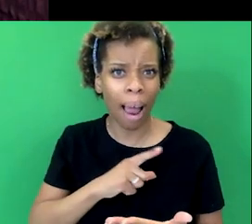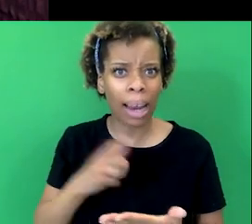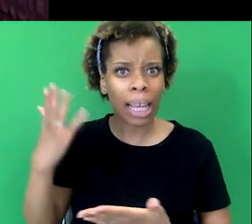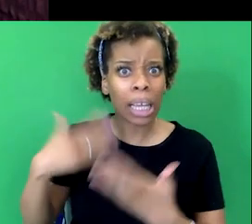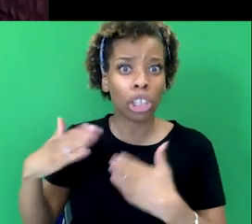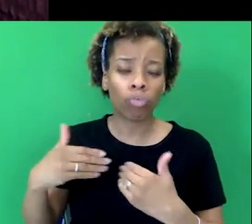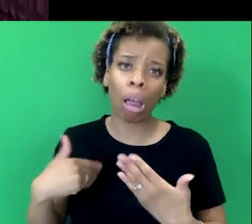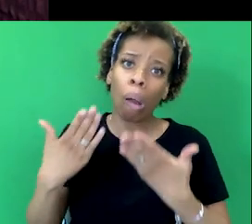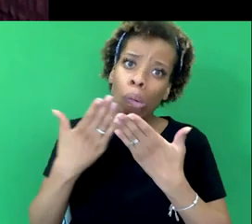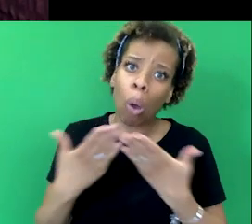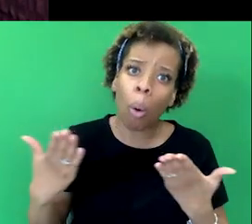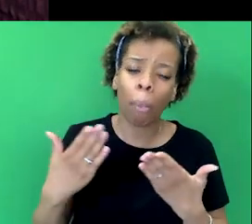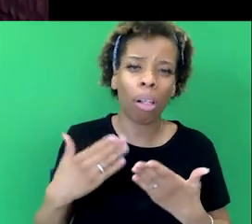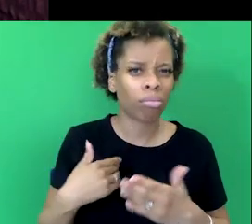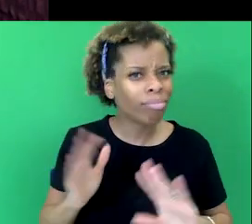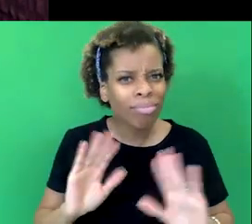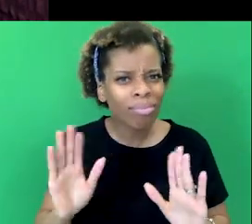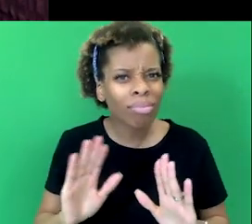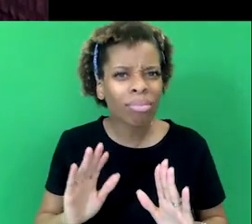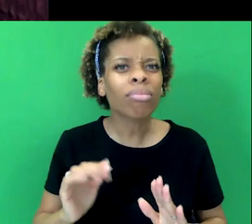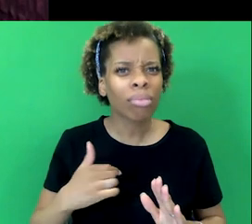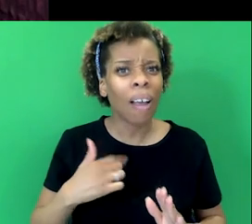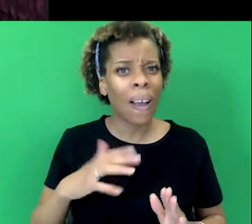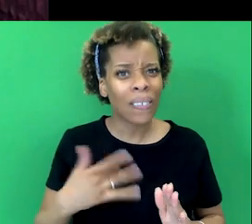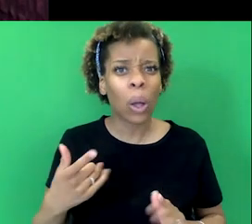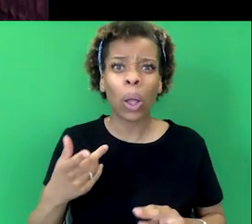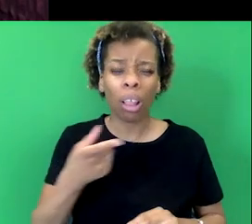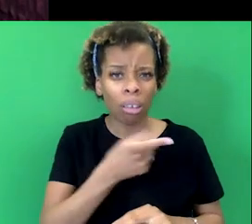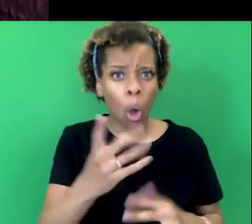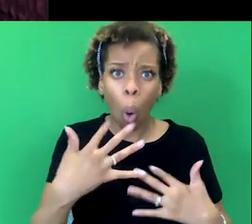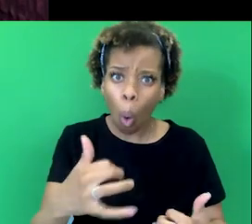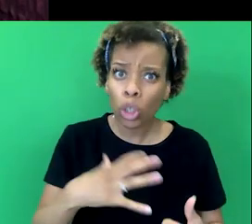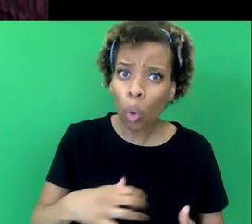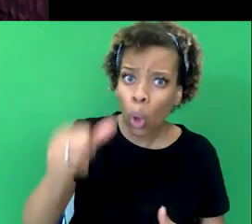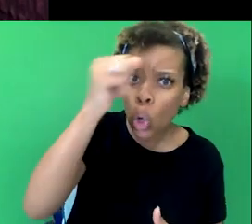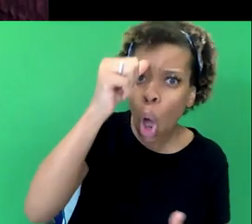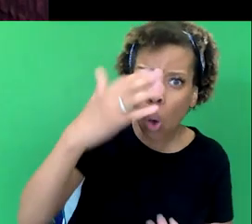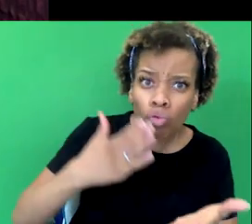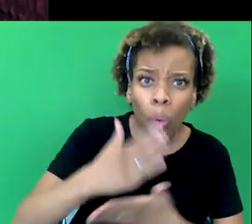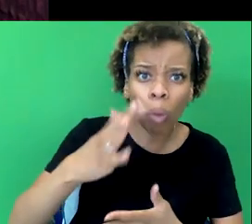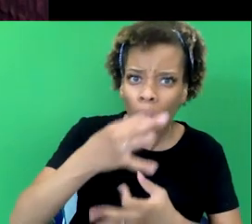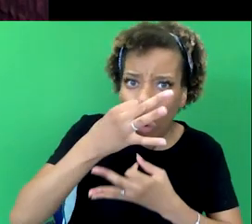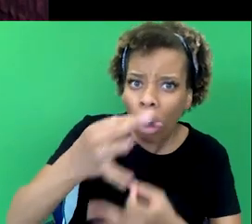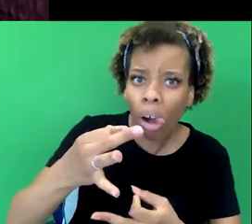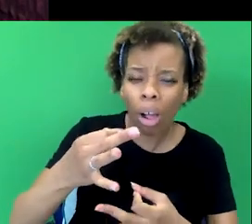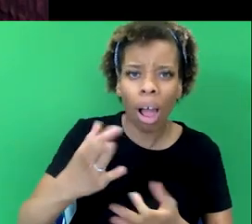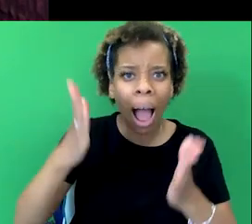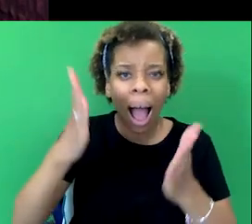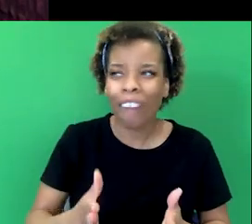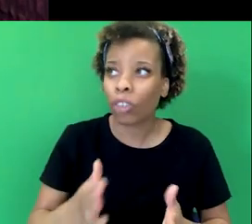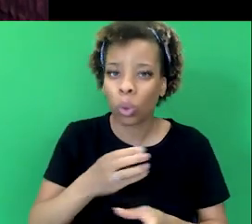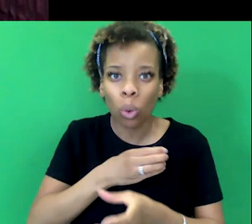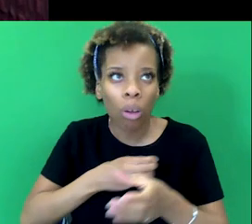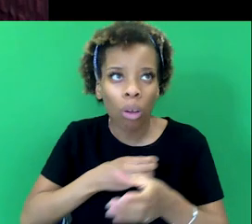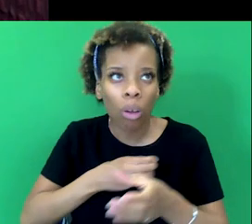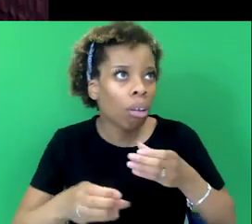noble. I think that if you're gonna carry an audience, they have to be able to walk in the shoes of your characters, and they need to see